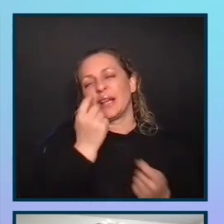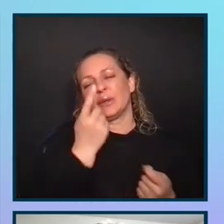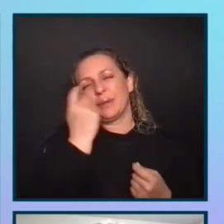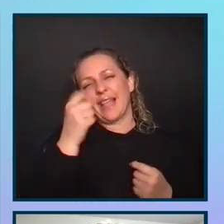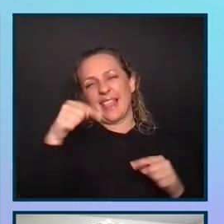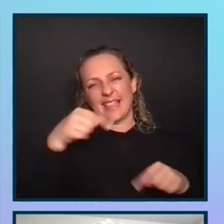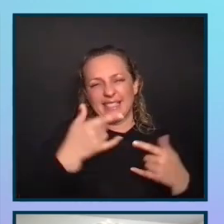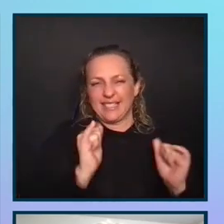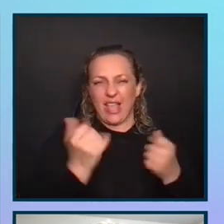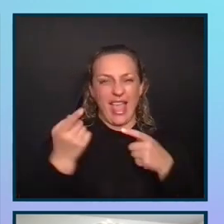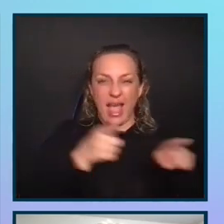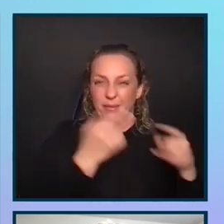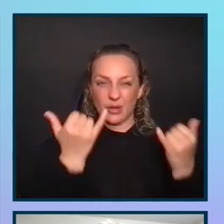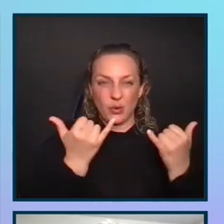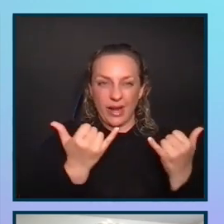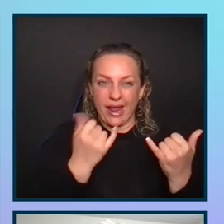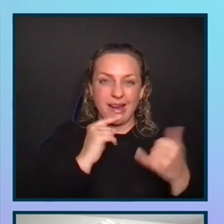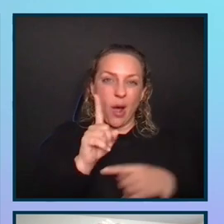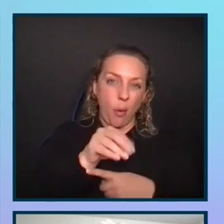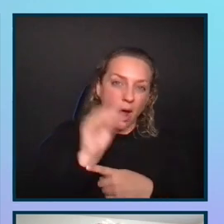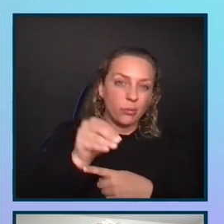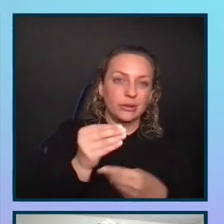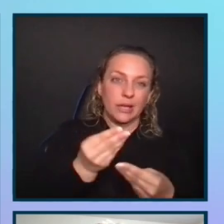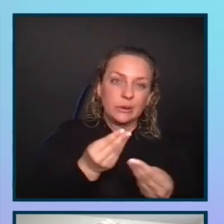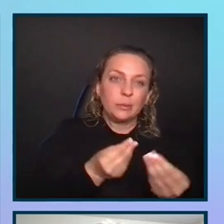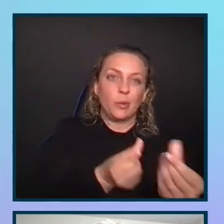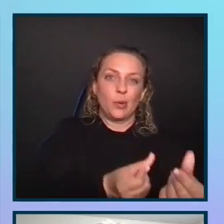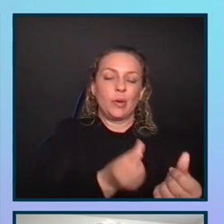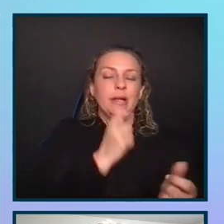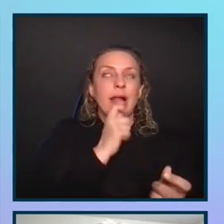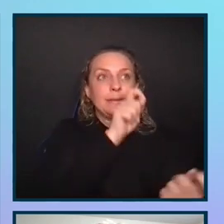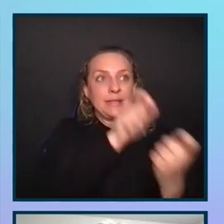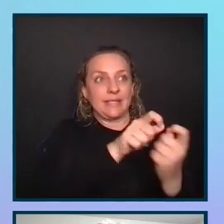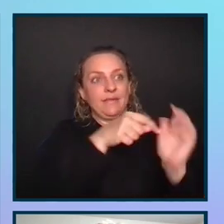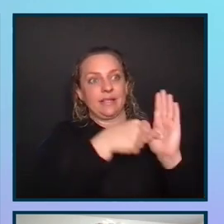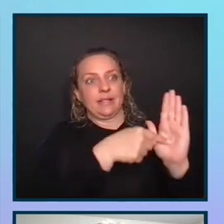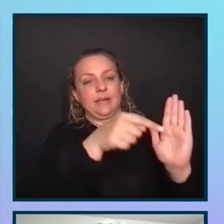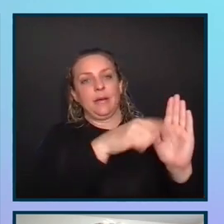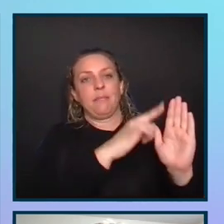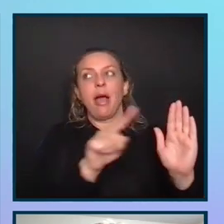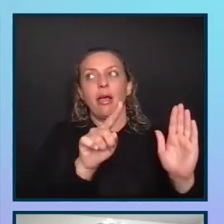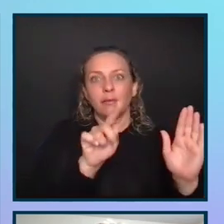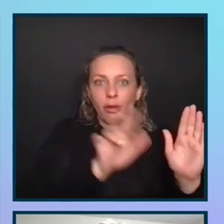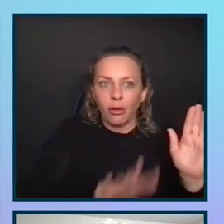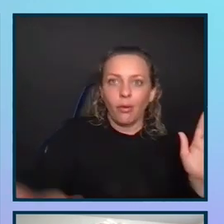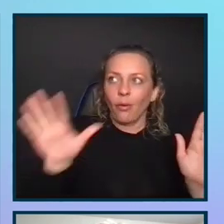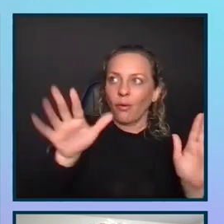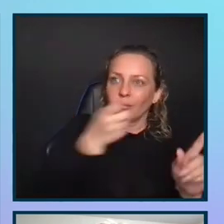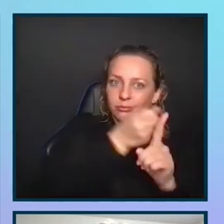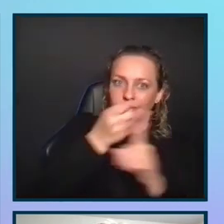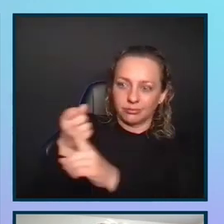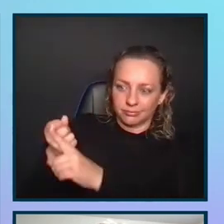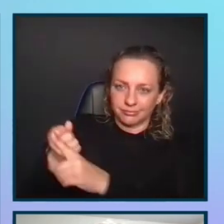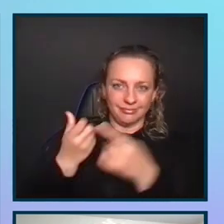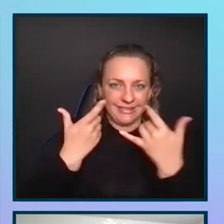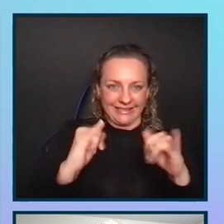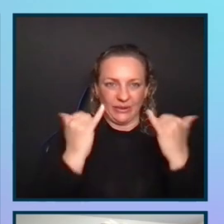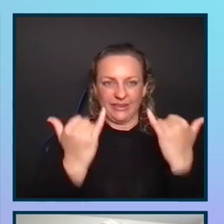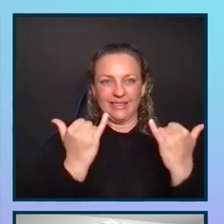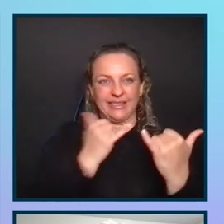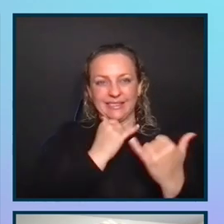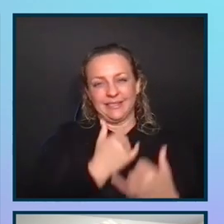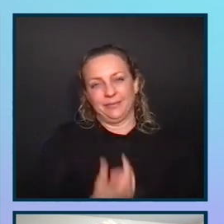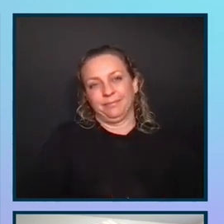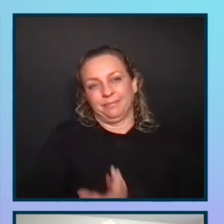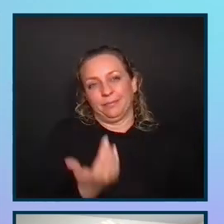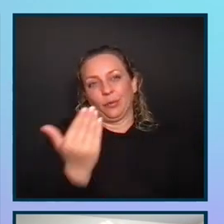this is still happening today, not necessarily on this particular page in this example, but this sort of thing still exists today. Let's go